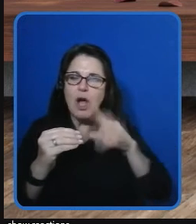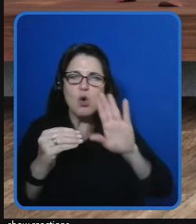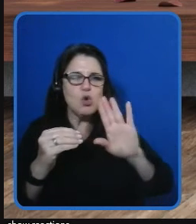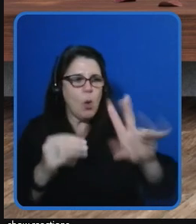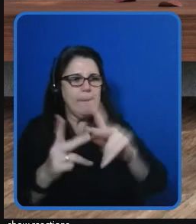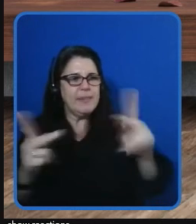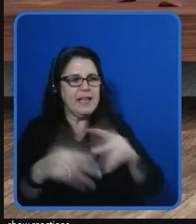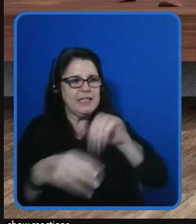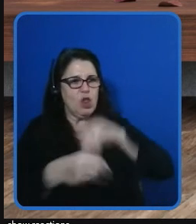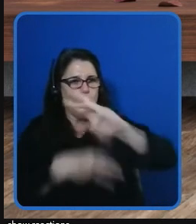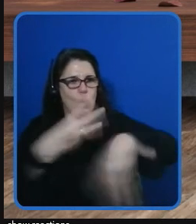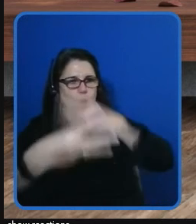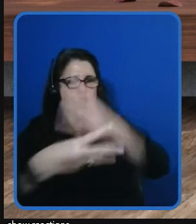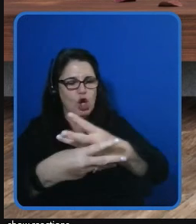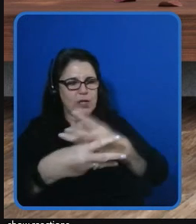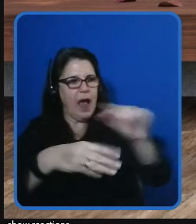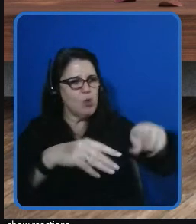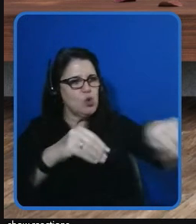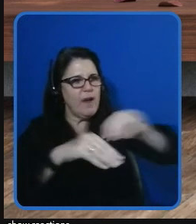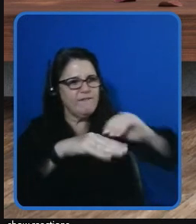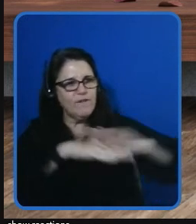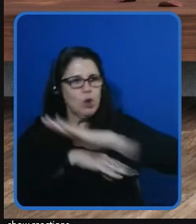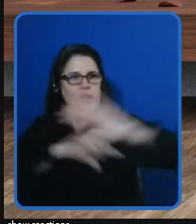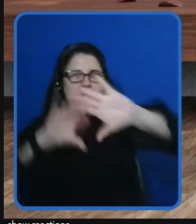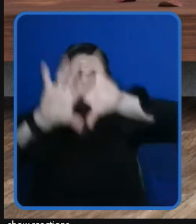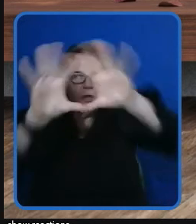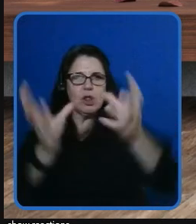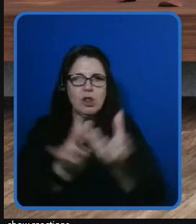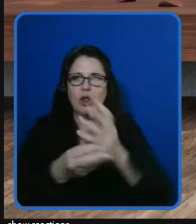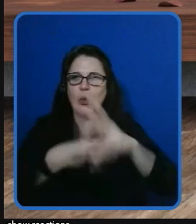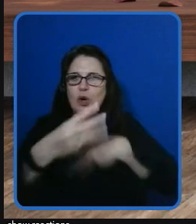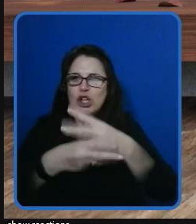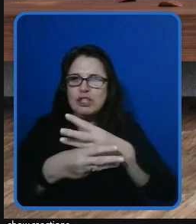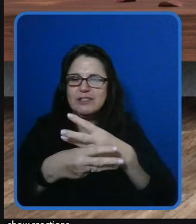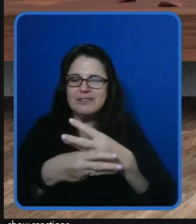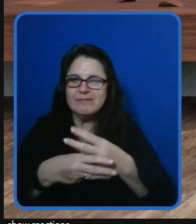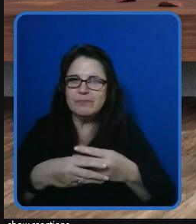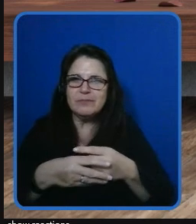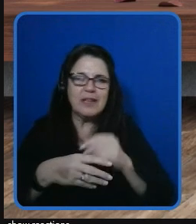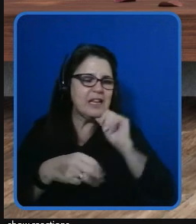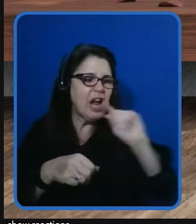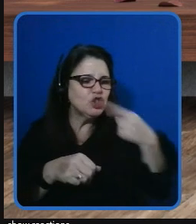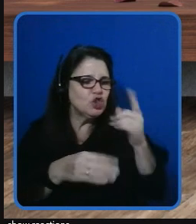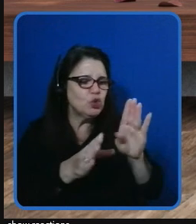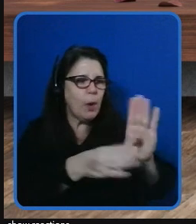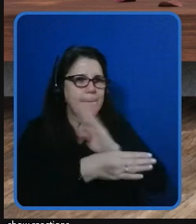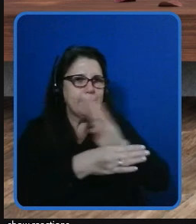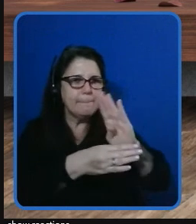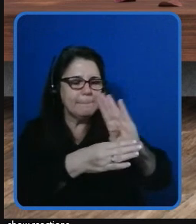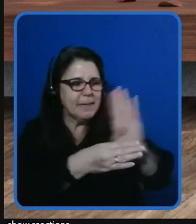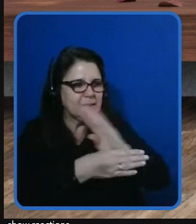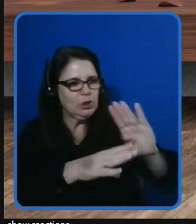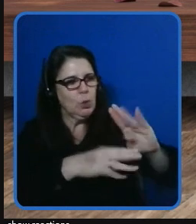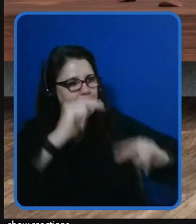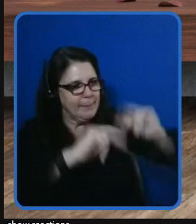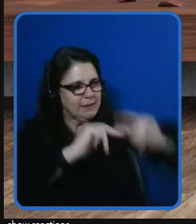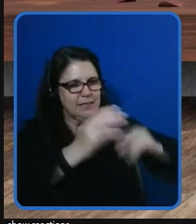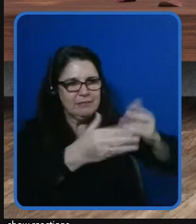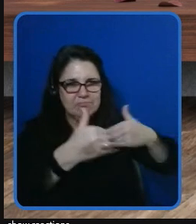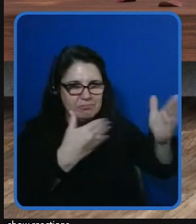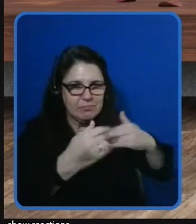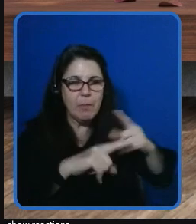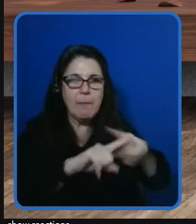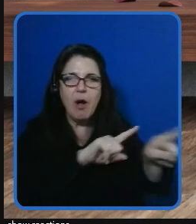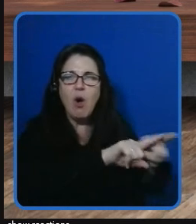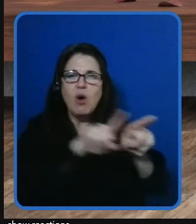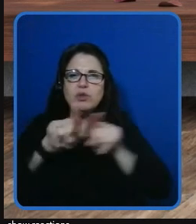world. Think about how you can influence the world. Think about it beyond, if you have 4 walls, your walls. And similarly, one of the things